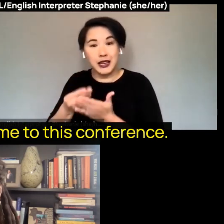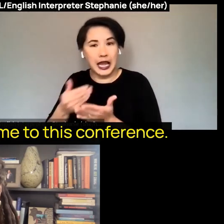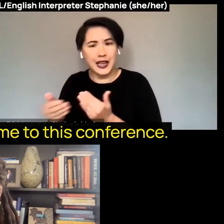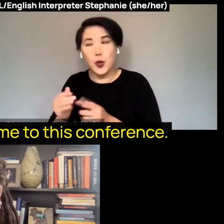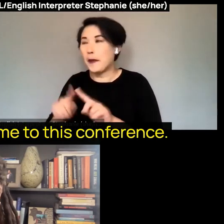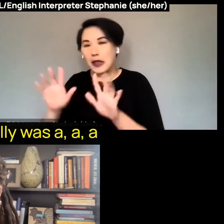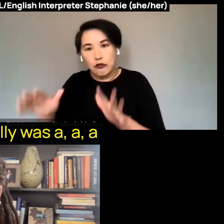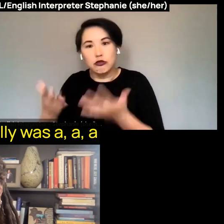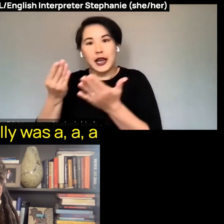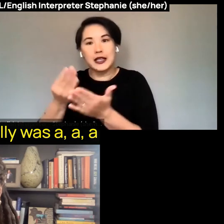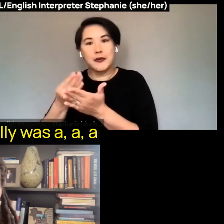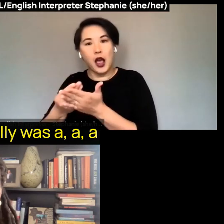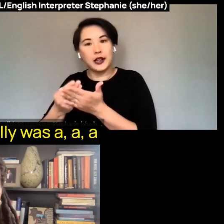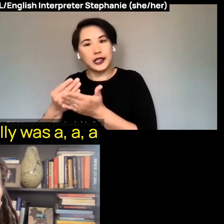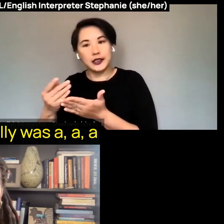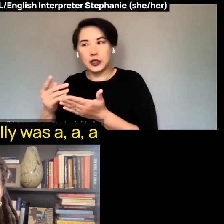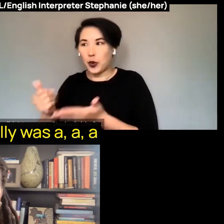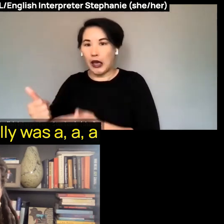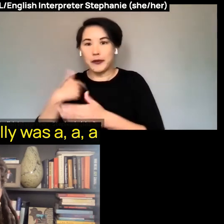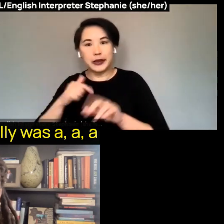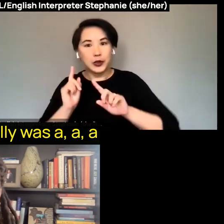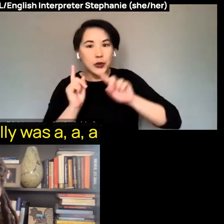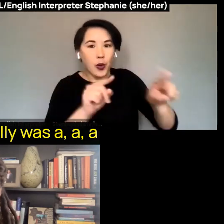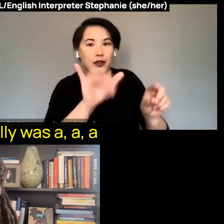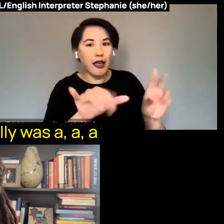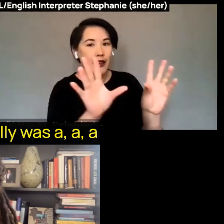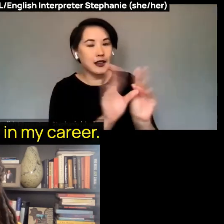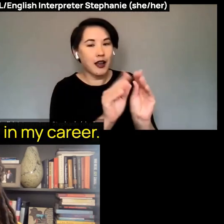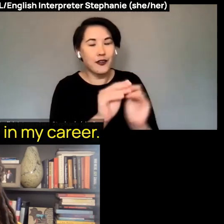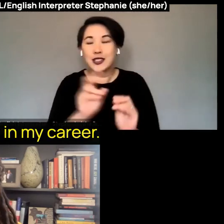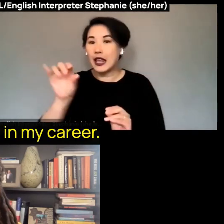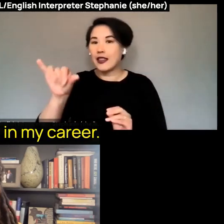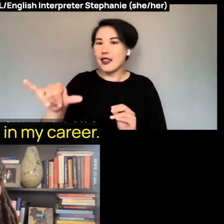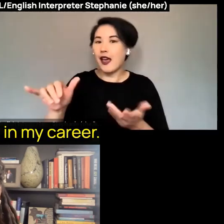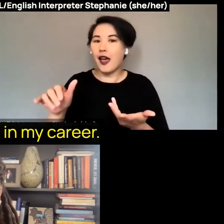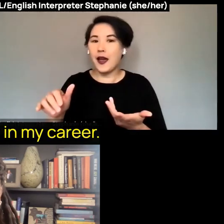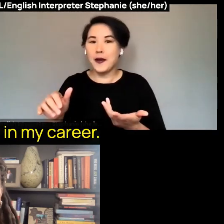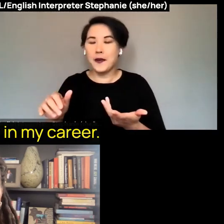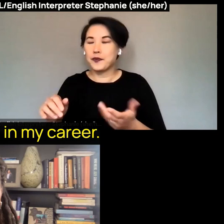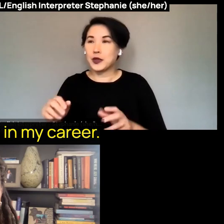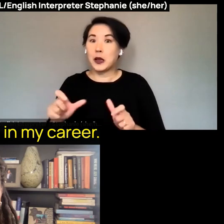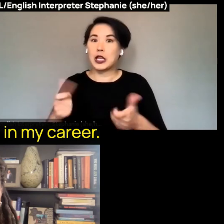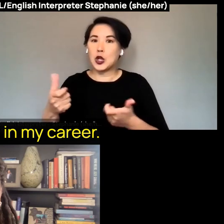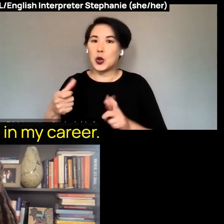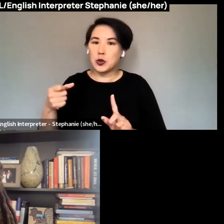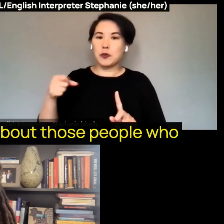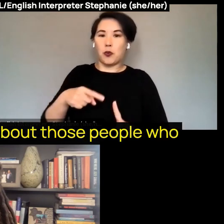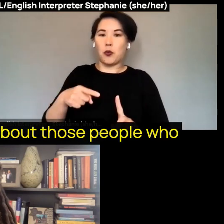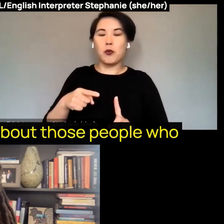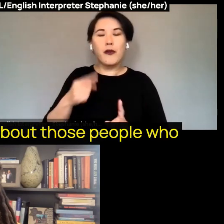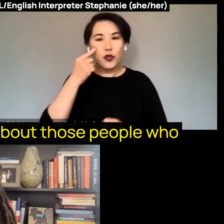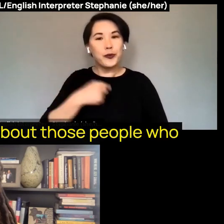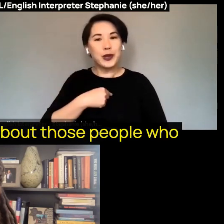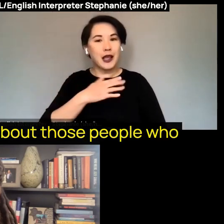send me to this conference. And that really was a real igniting point in my career.